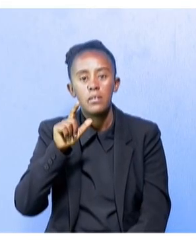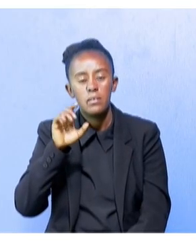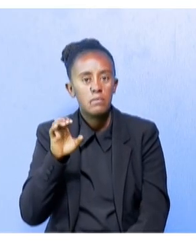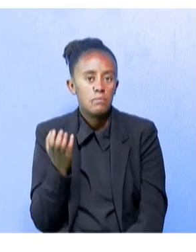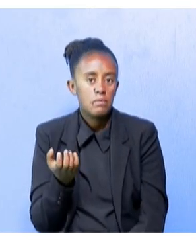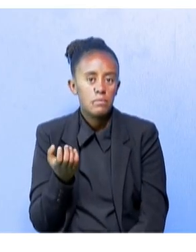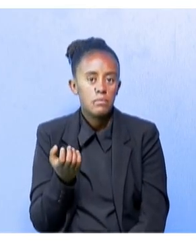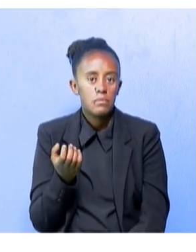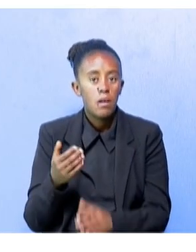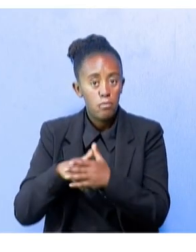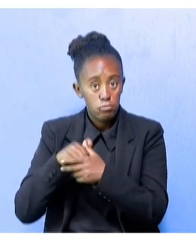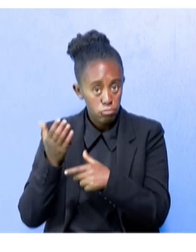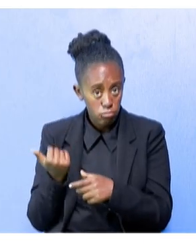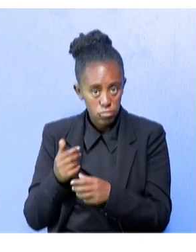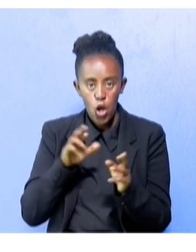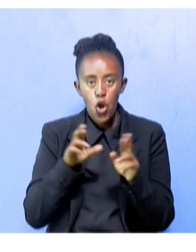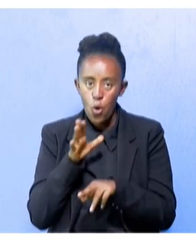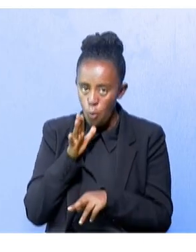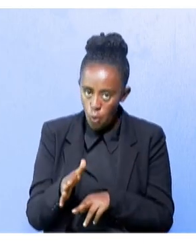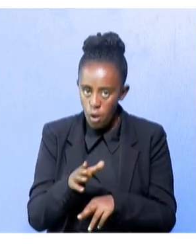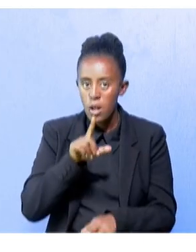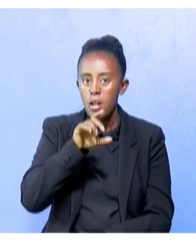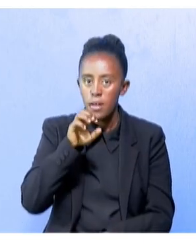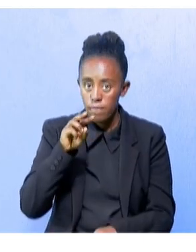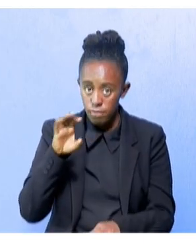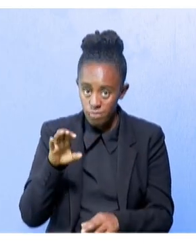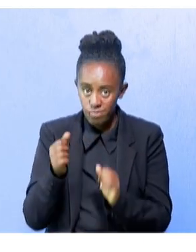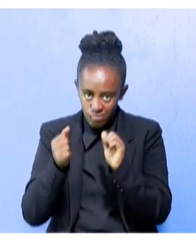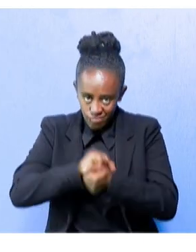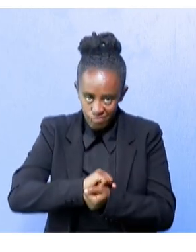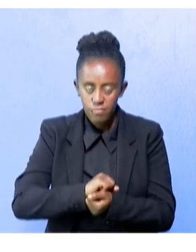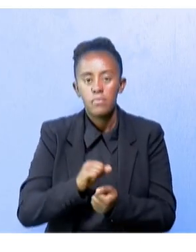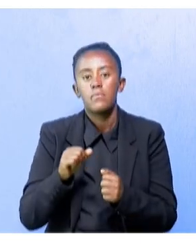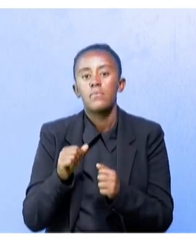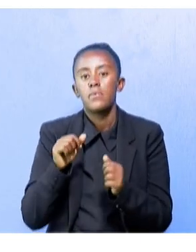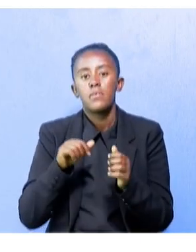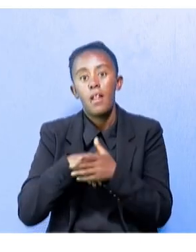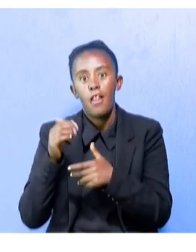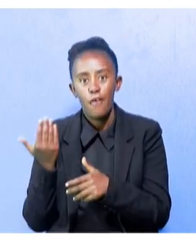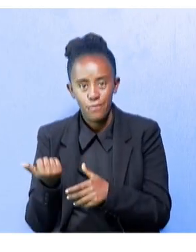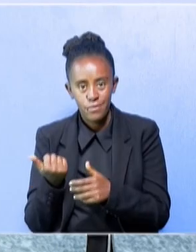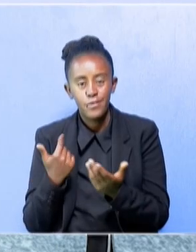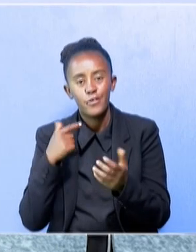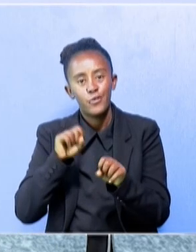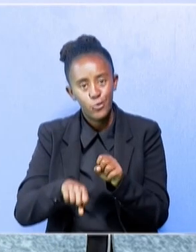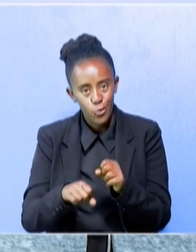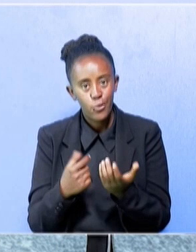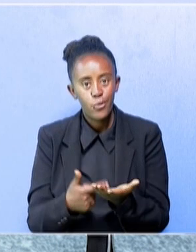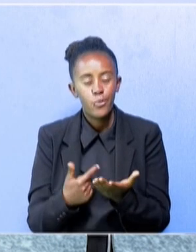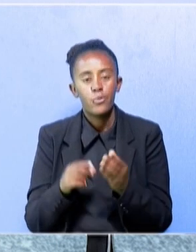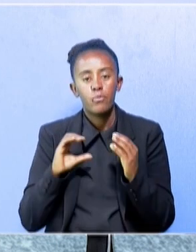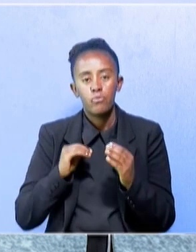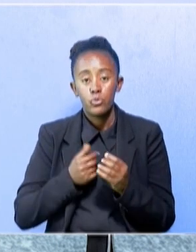So left is an irregular verb. Early is here now. It's stated as it is. So our teacher left the class